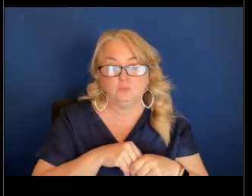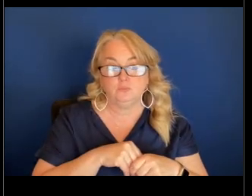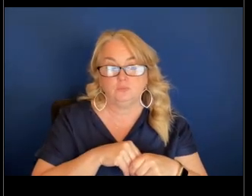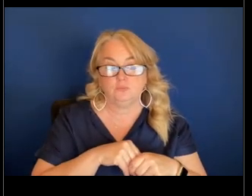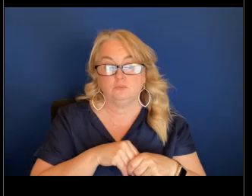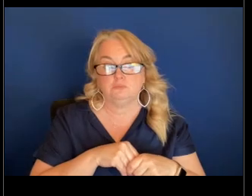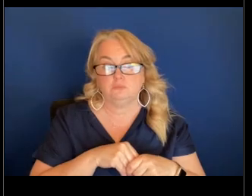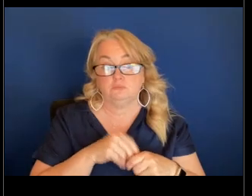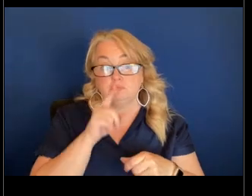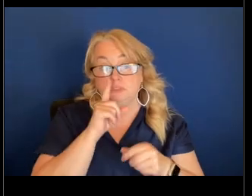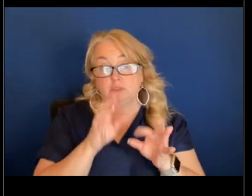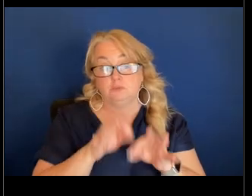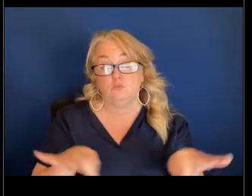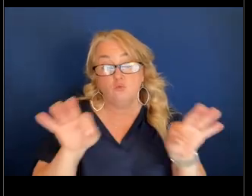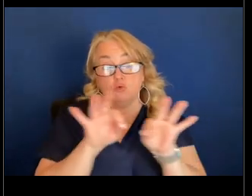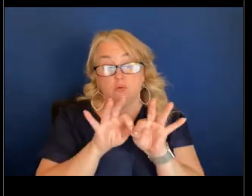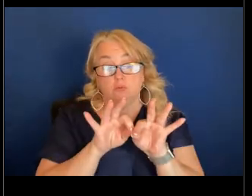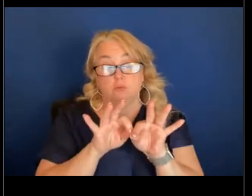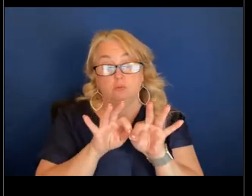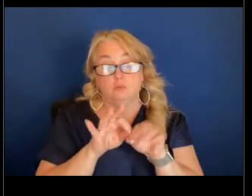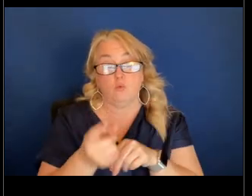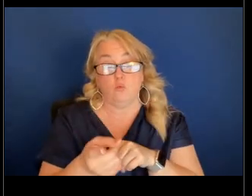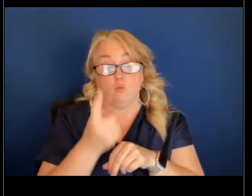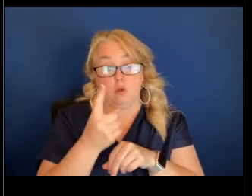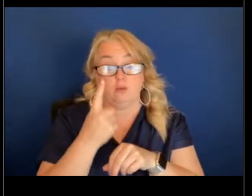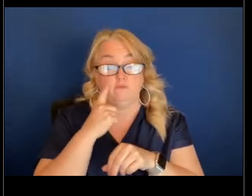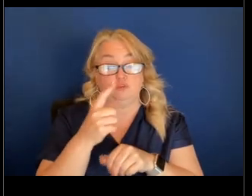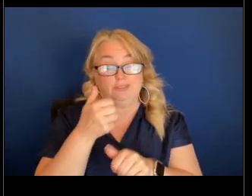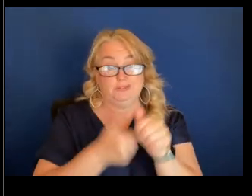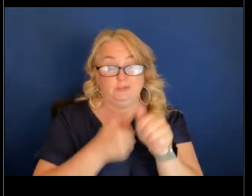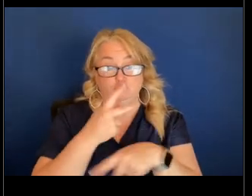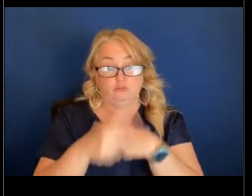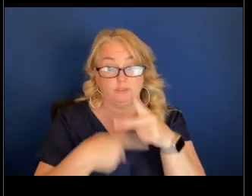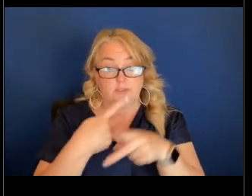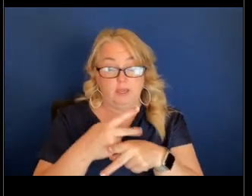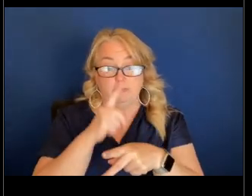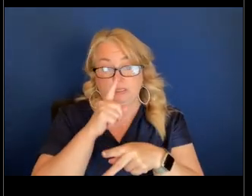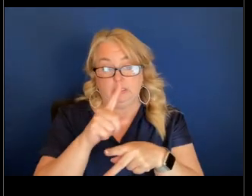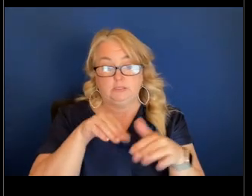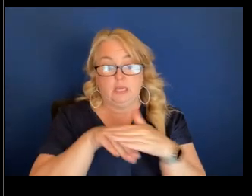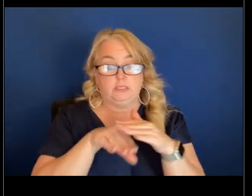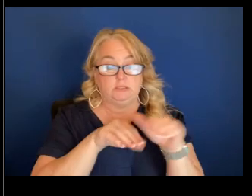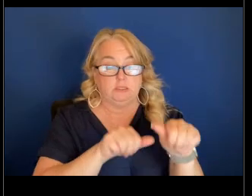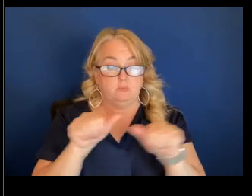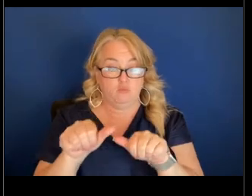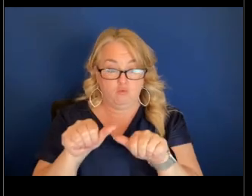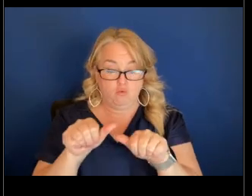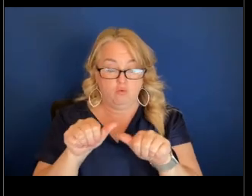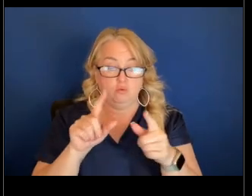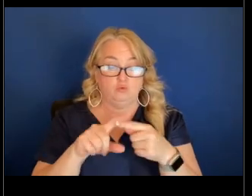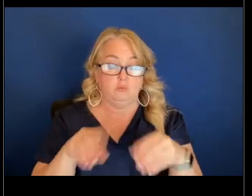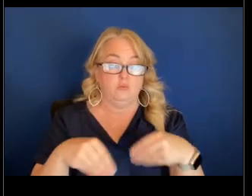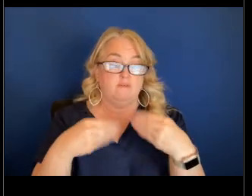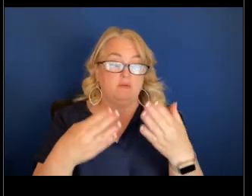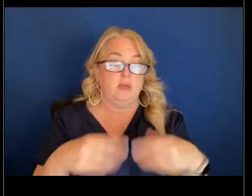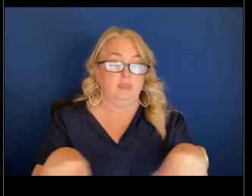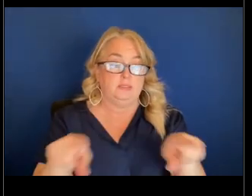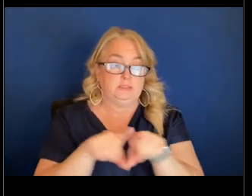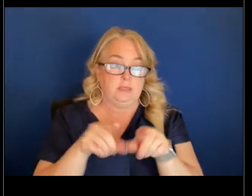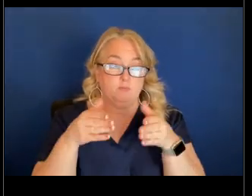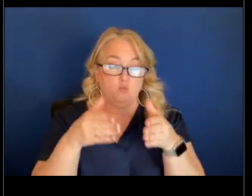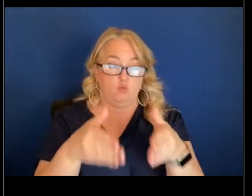It is important that at least one of each type be made accessible and provided on the same terms